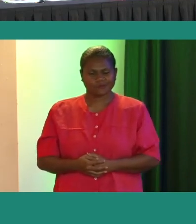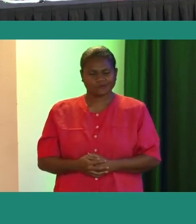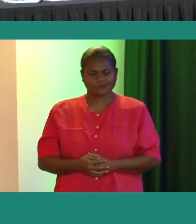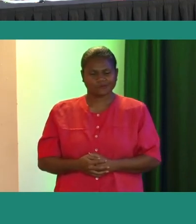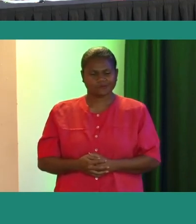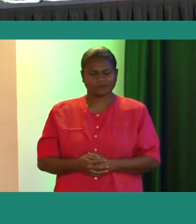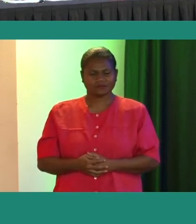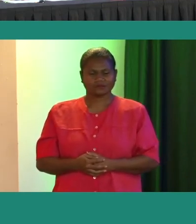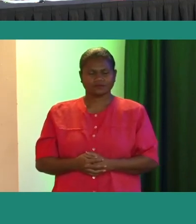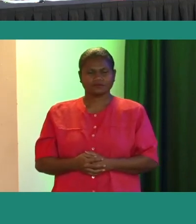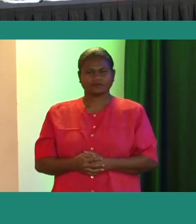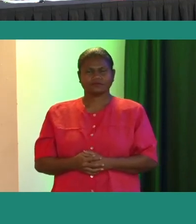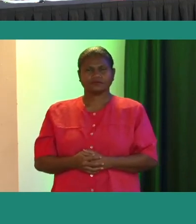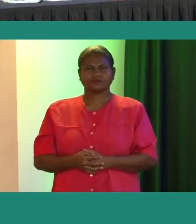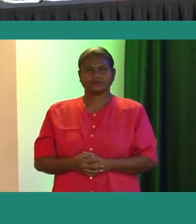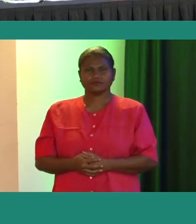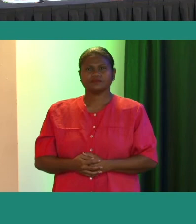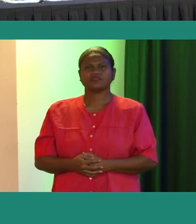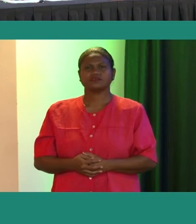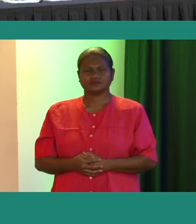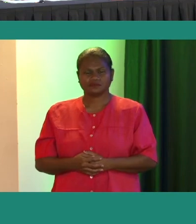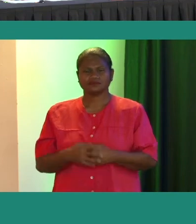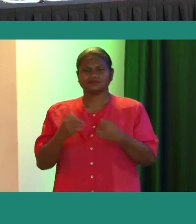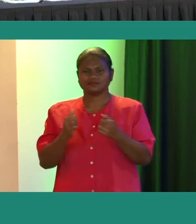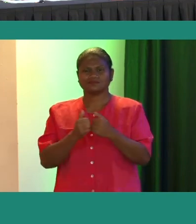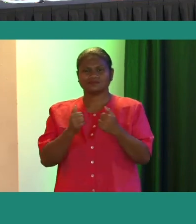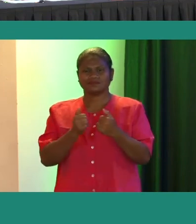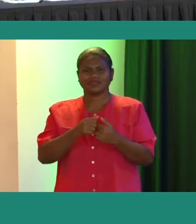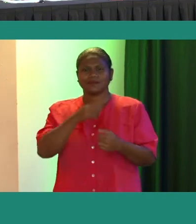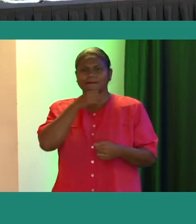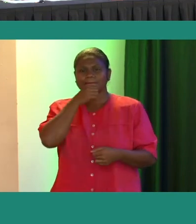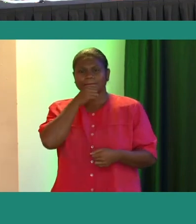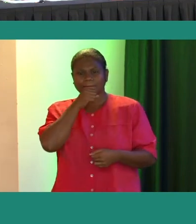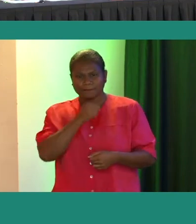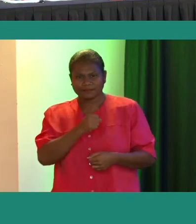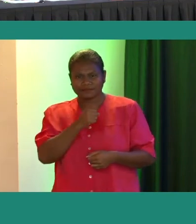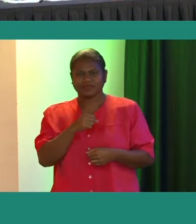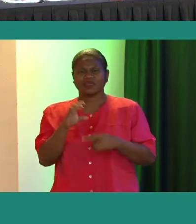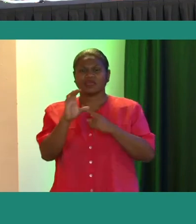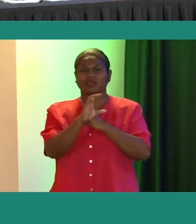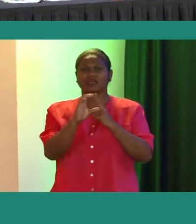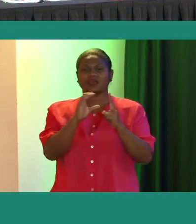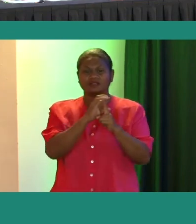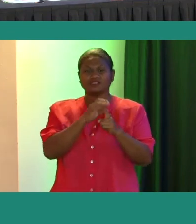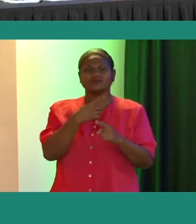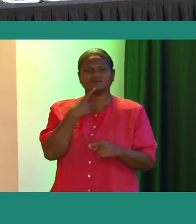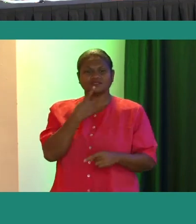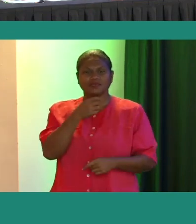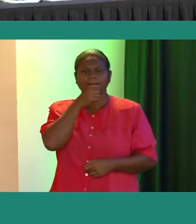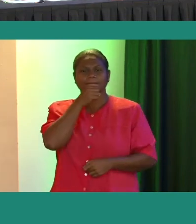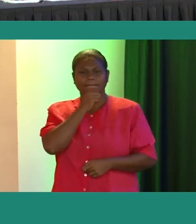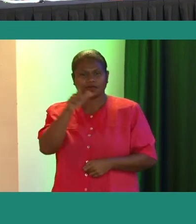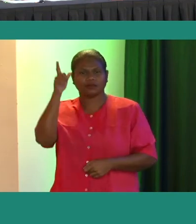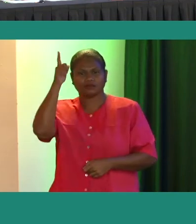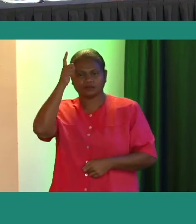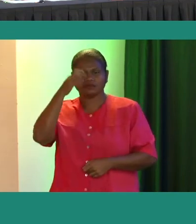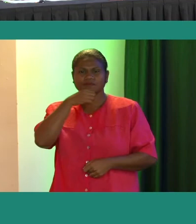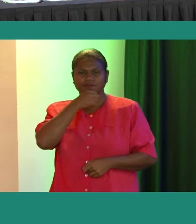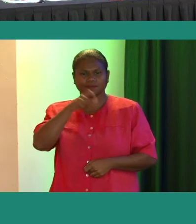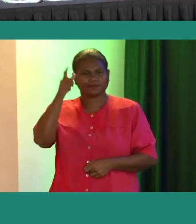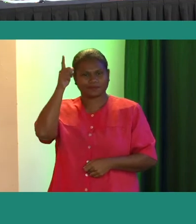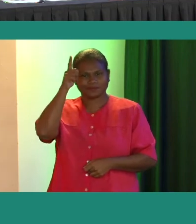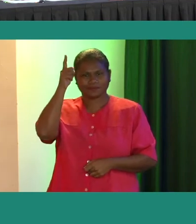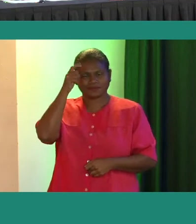the male-dominated or patrilineal societies, you would hardly see any women